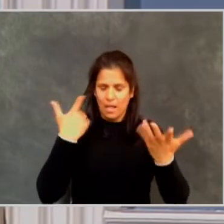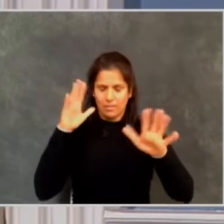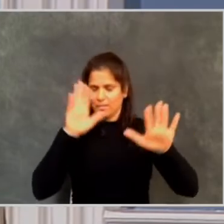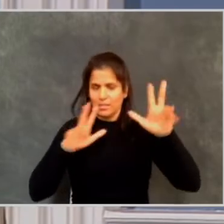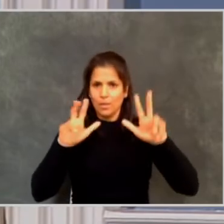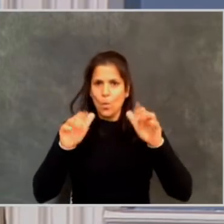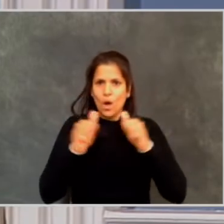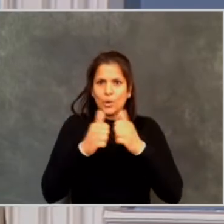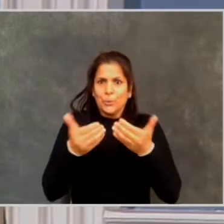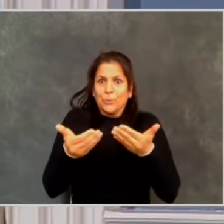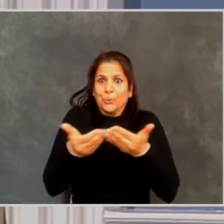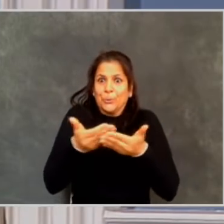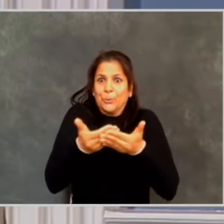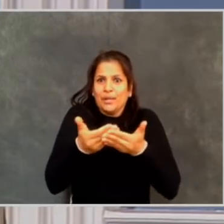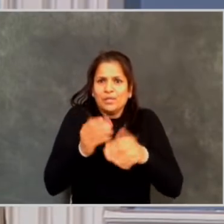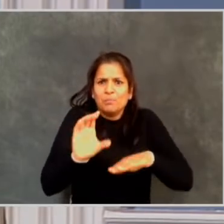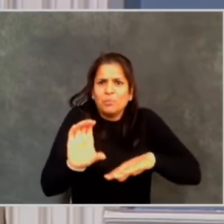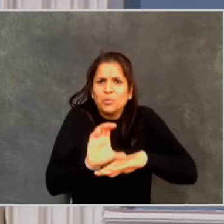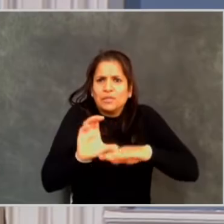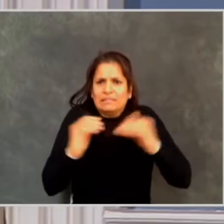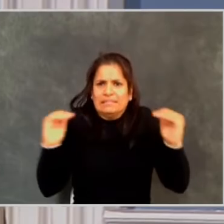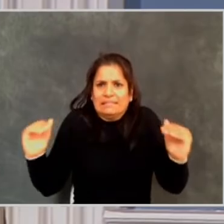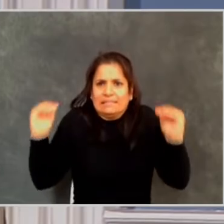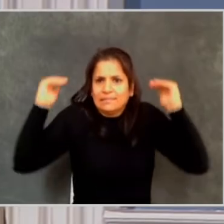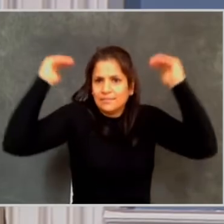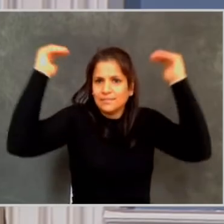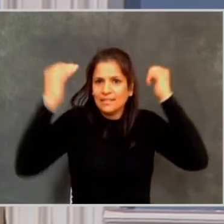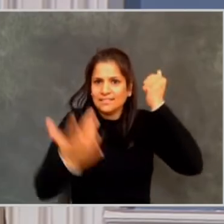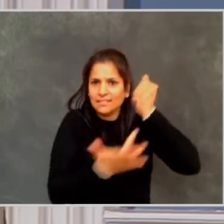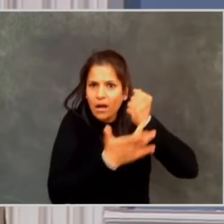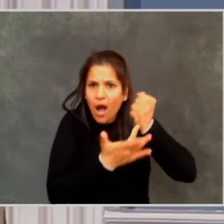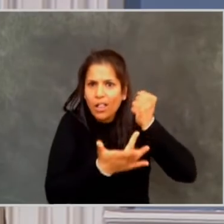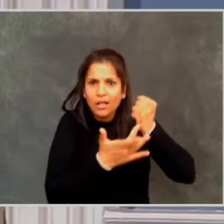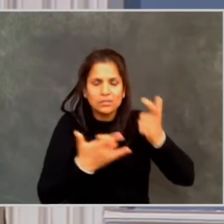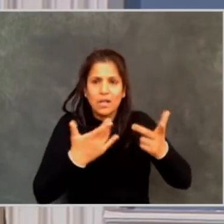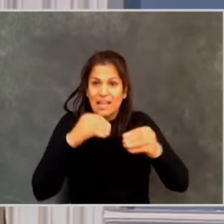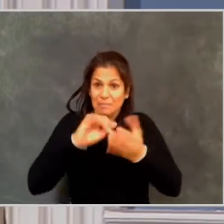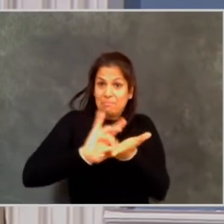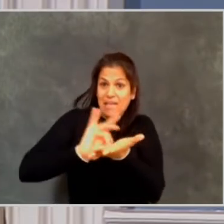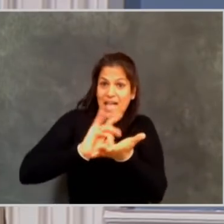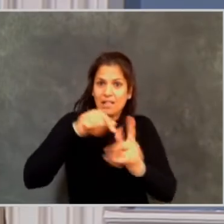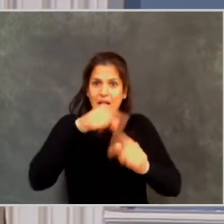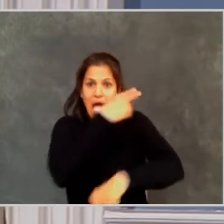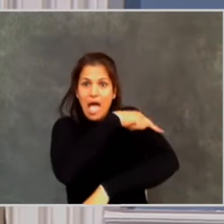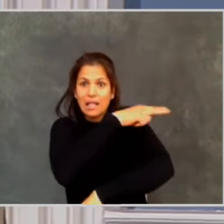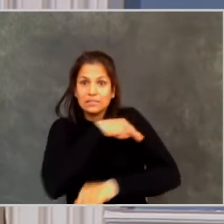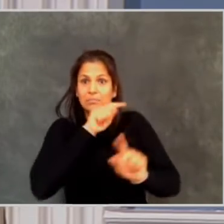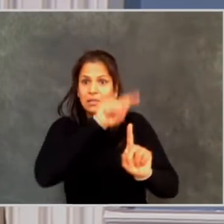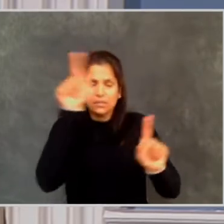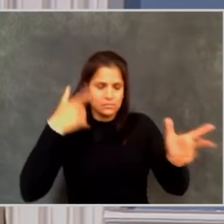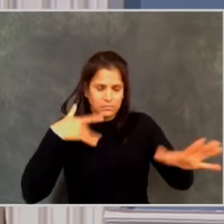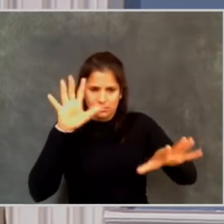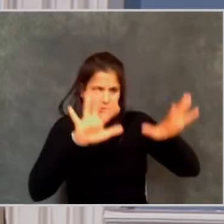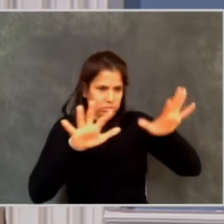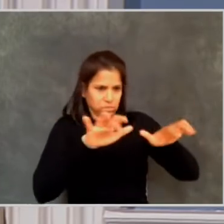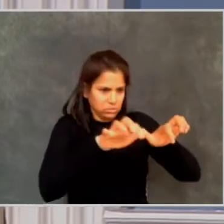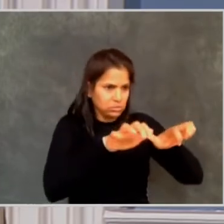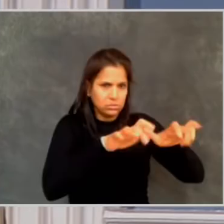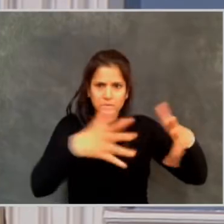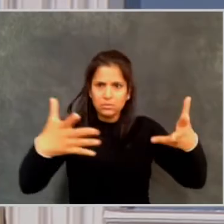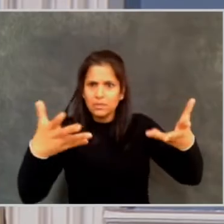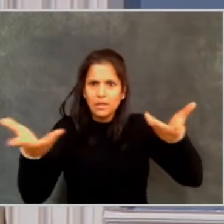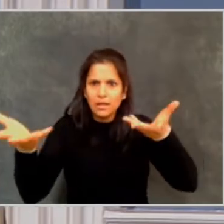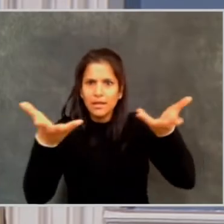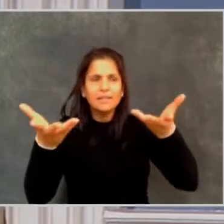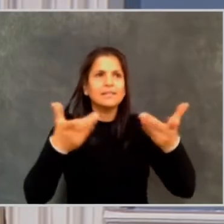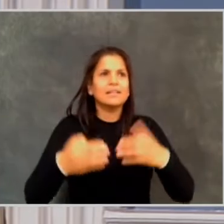now. And my hope is that when we begin reporting on the probable COVID